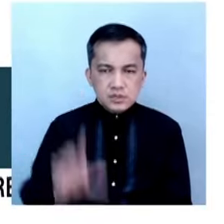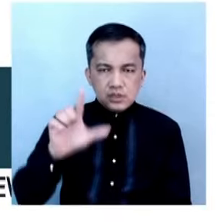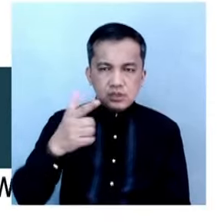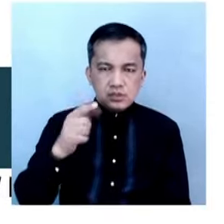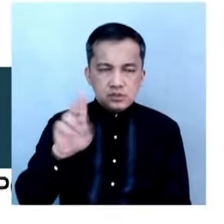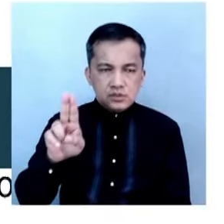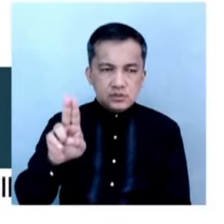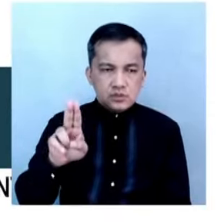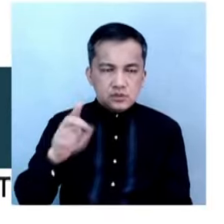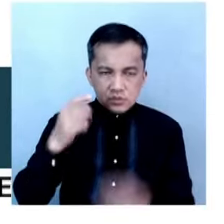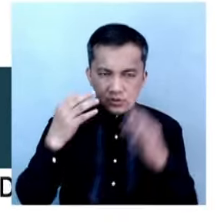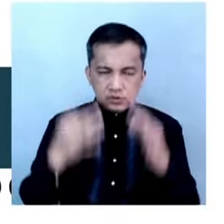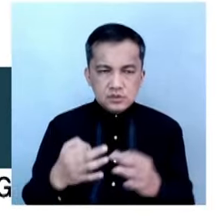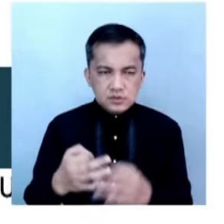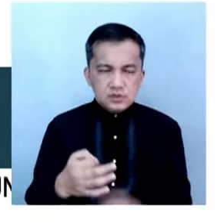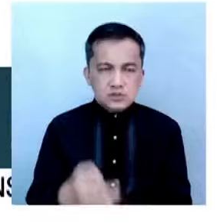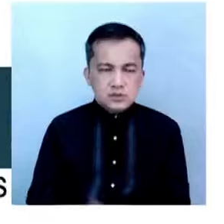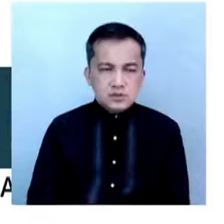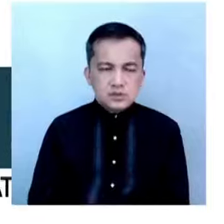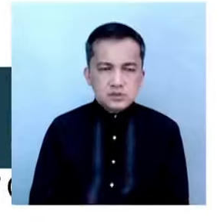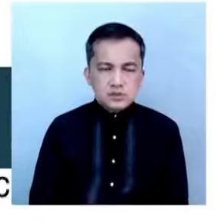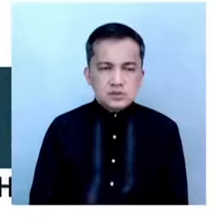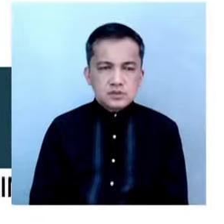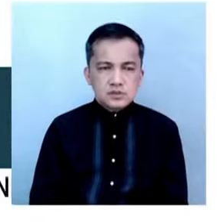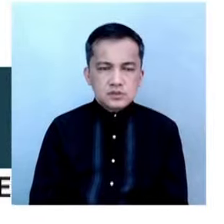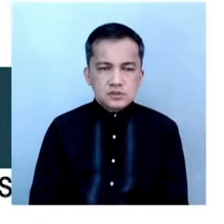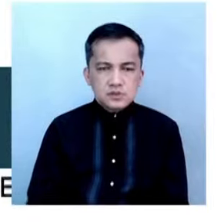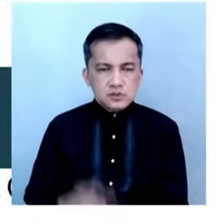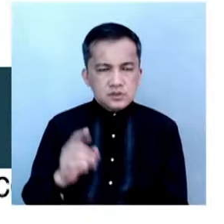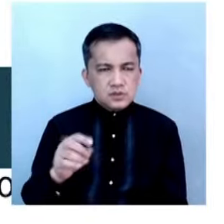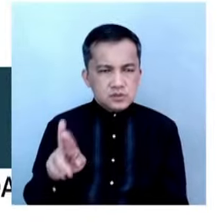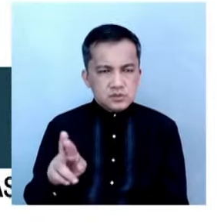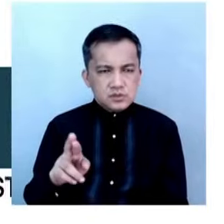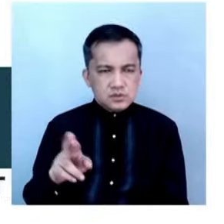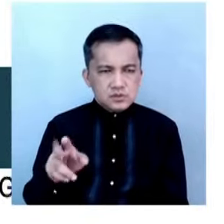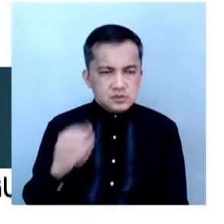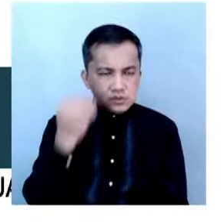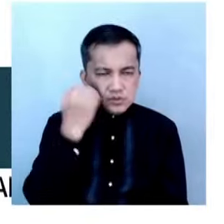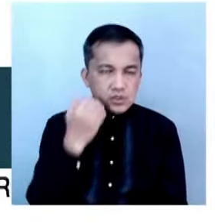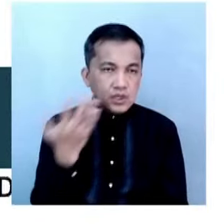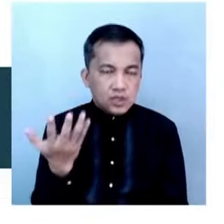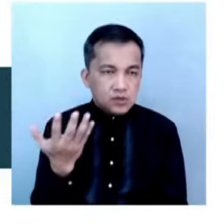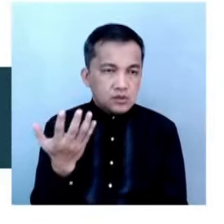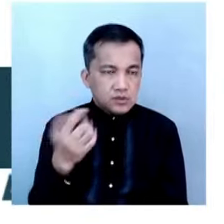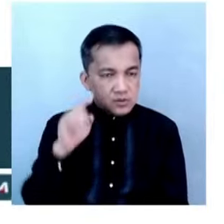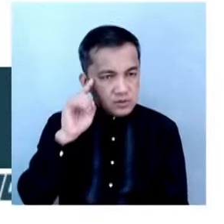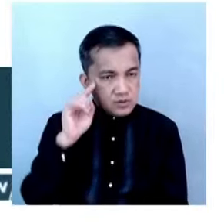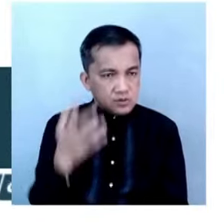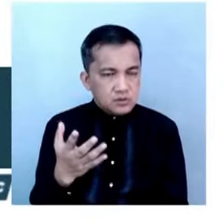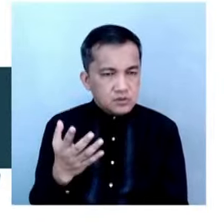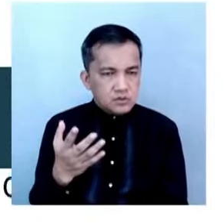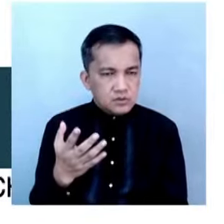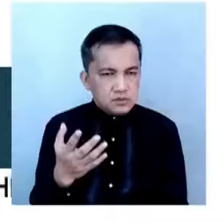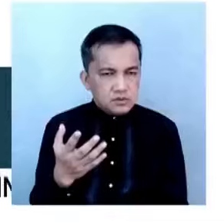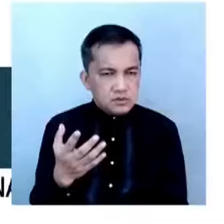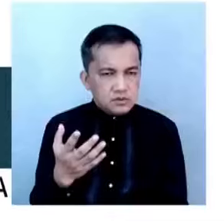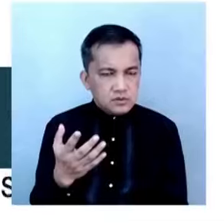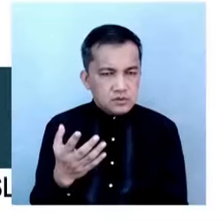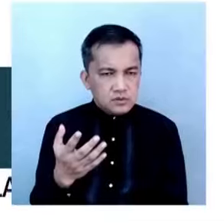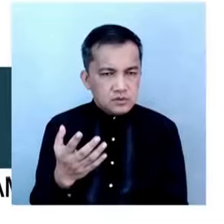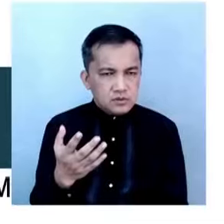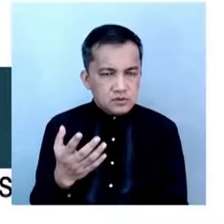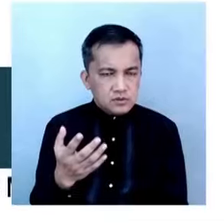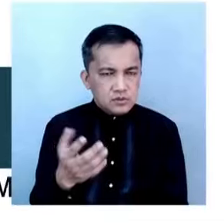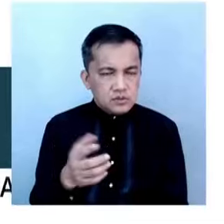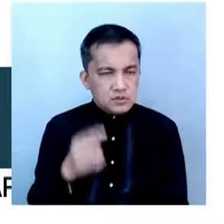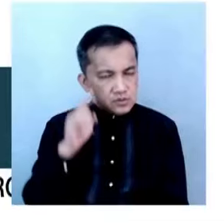But it has to be science-based, Dr. Sevilla. They're lacking that. They don't know. I mean, they don't know what's